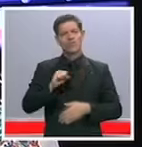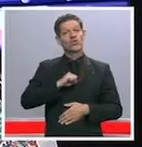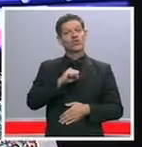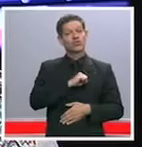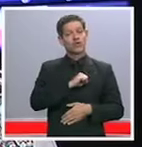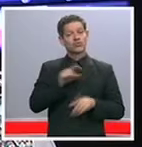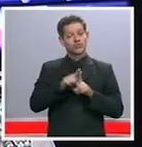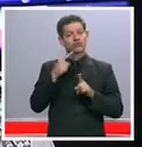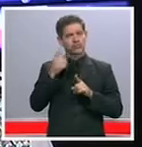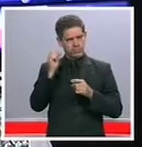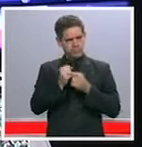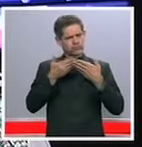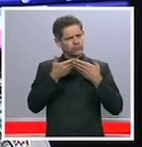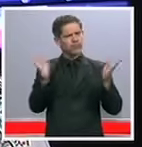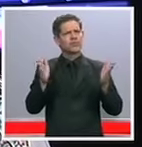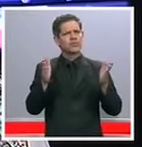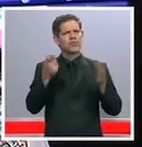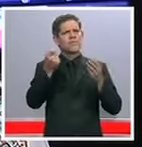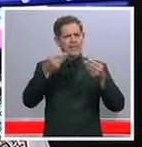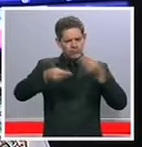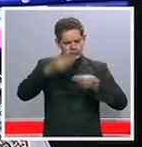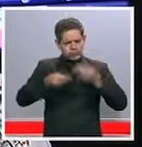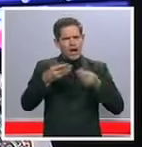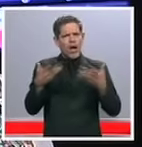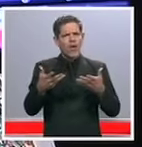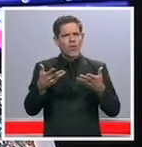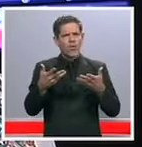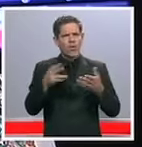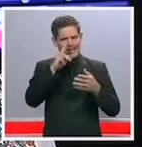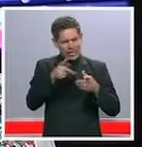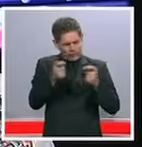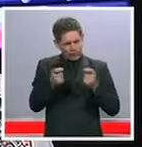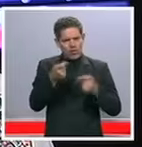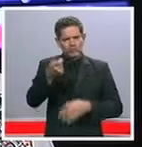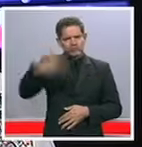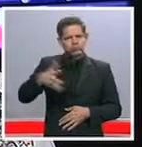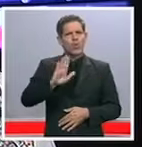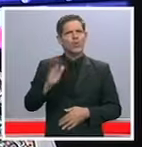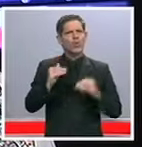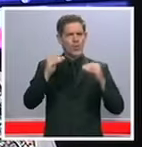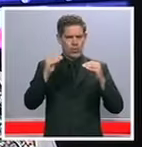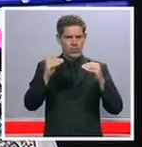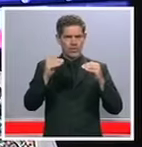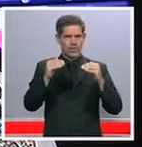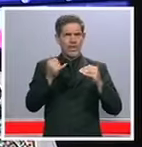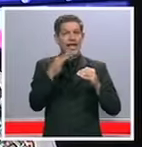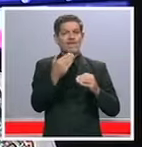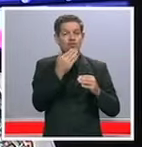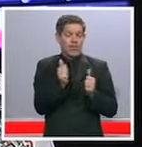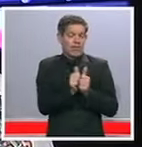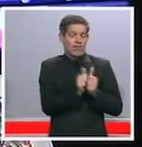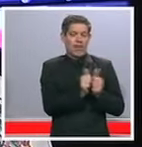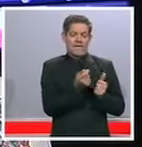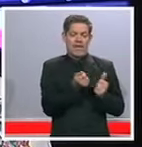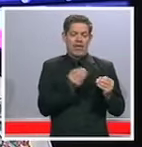is made public and steps are taken to control the price of maize. And Erenrik says if guilty, price colluders must go to